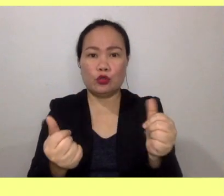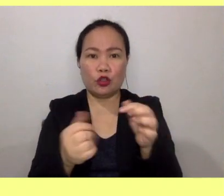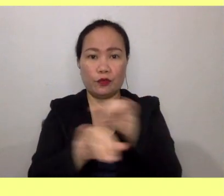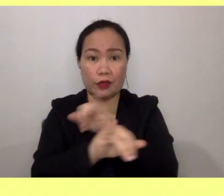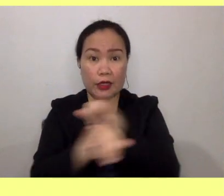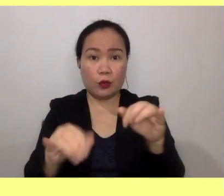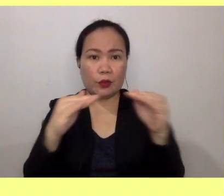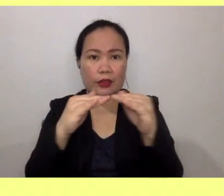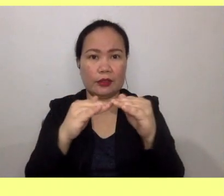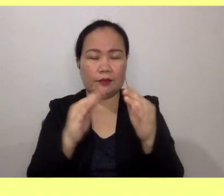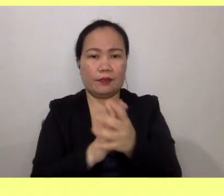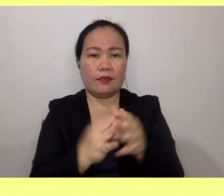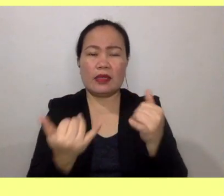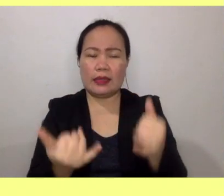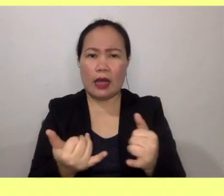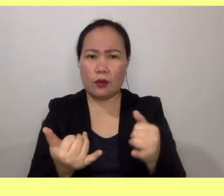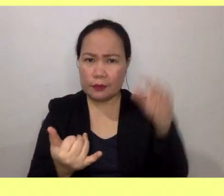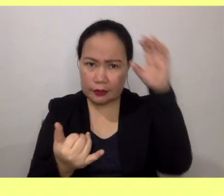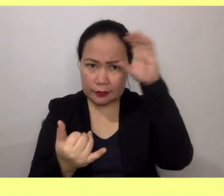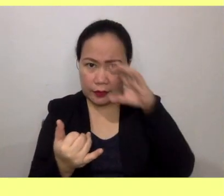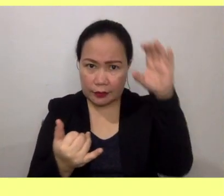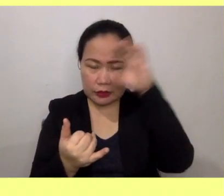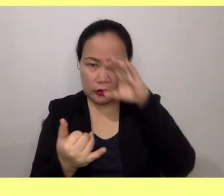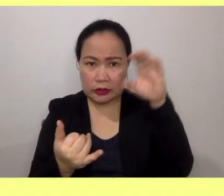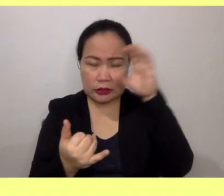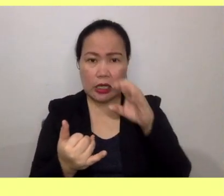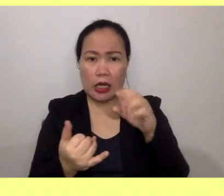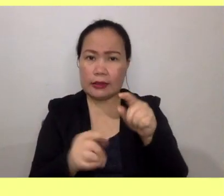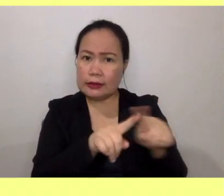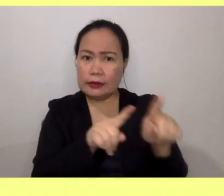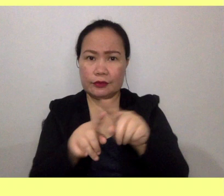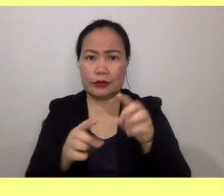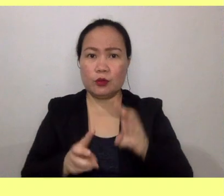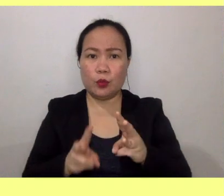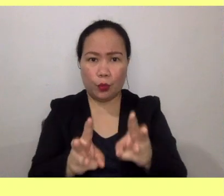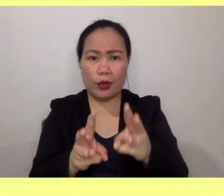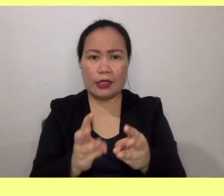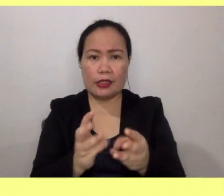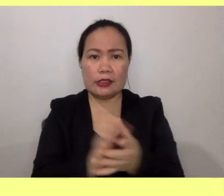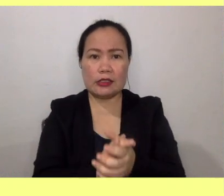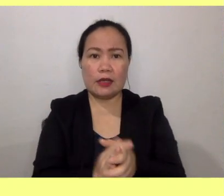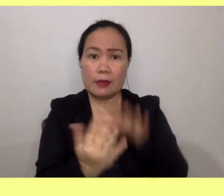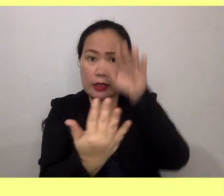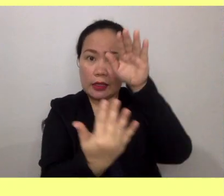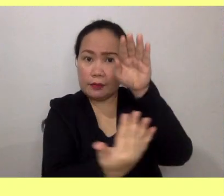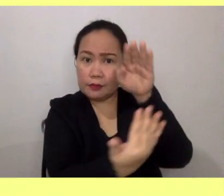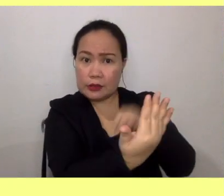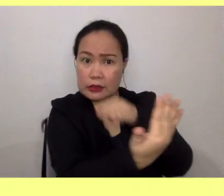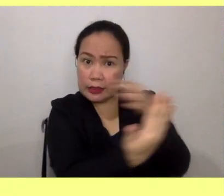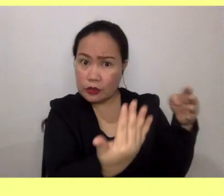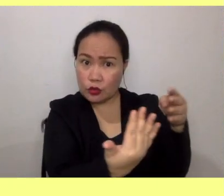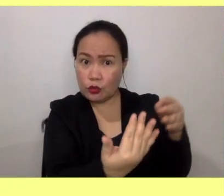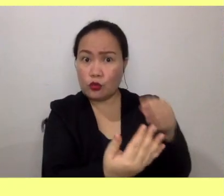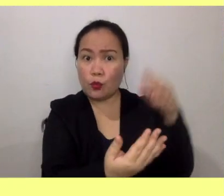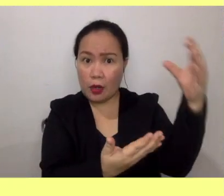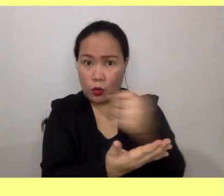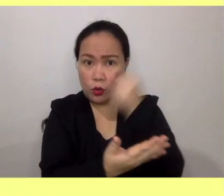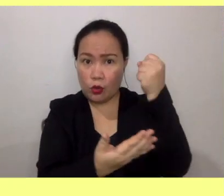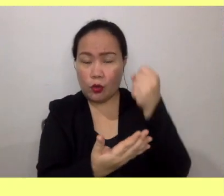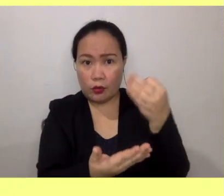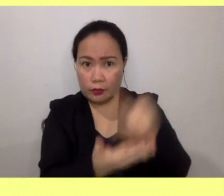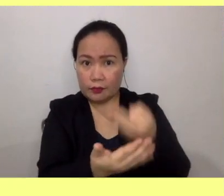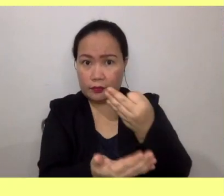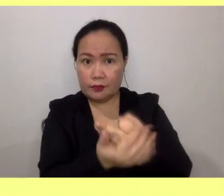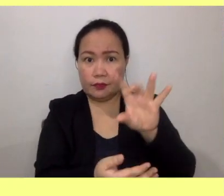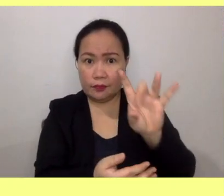inequality. Now, so, ang pinapahanap sa atin is various ways. Ano kaya ang pwede niyang maging schedule para makuha niya